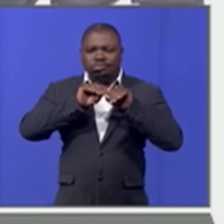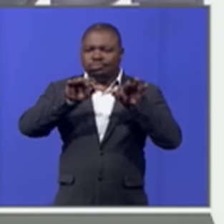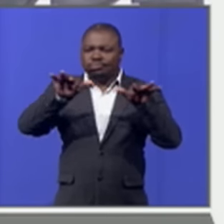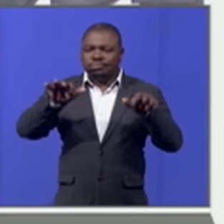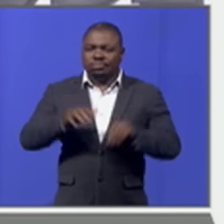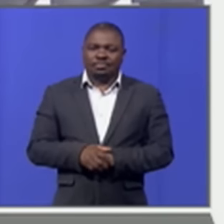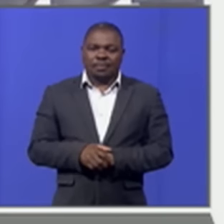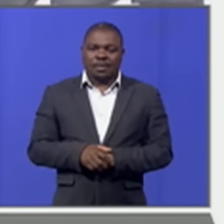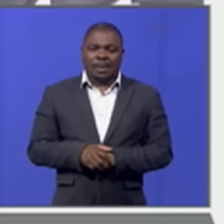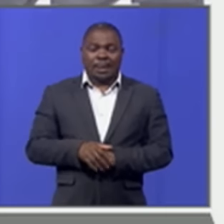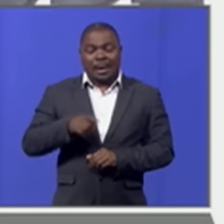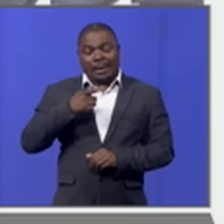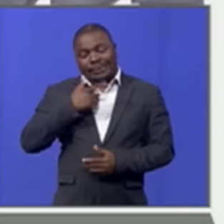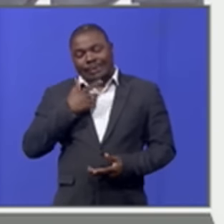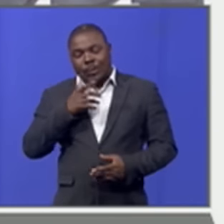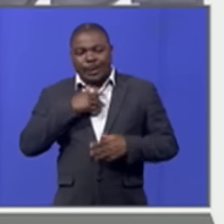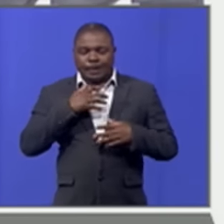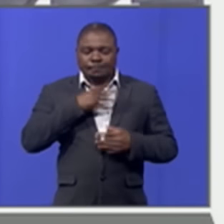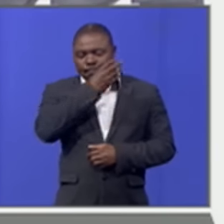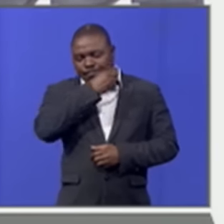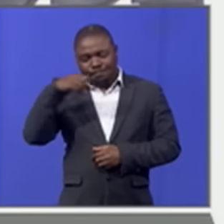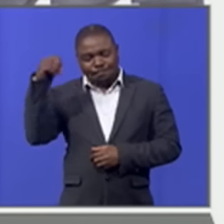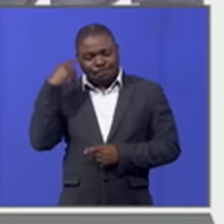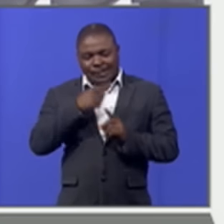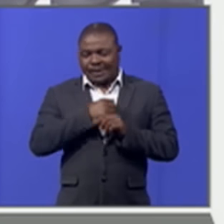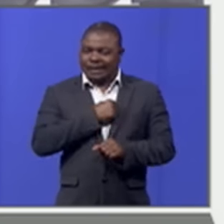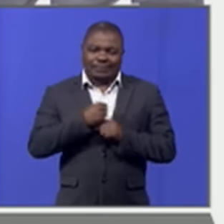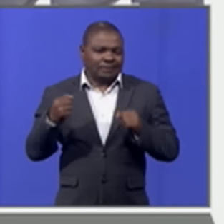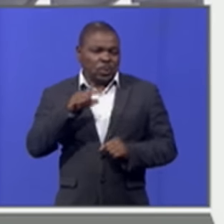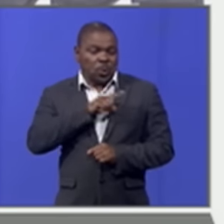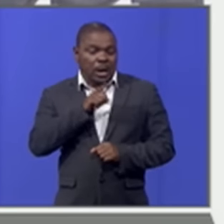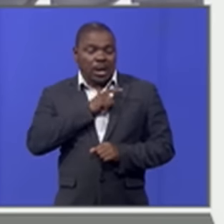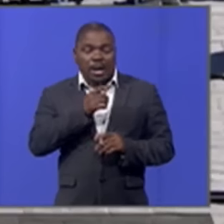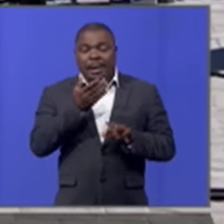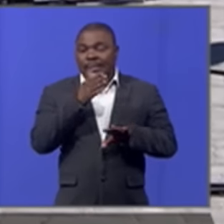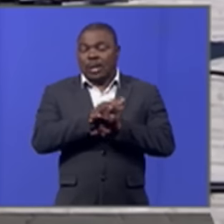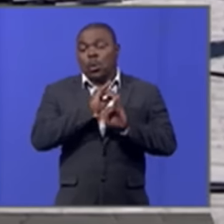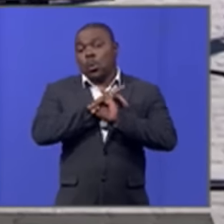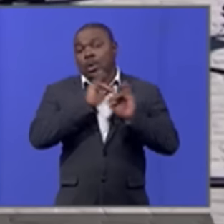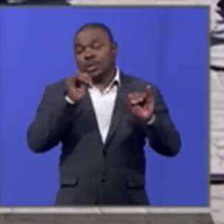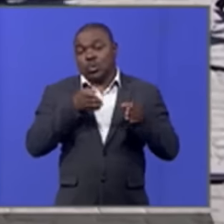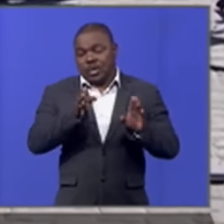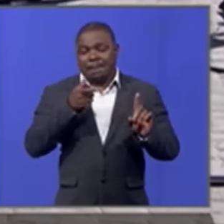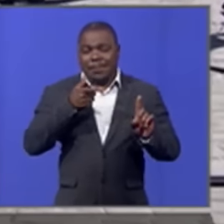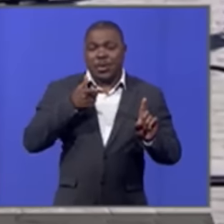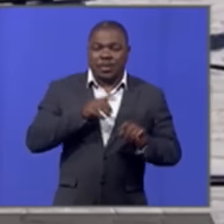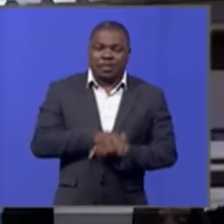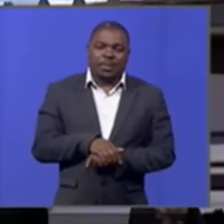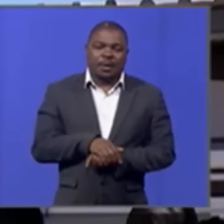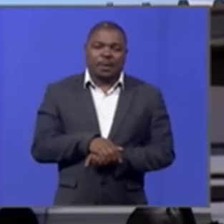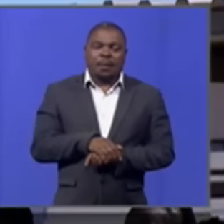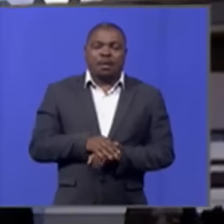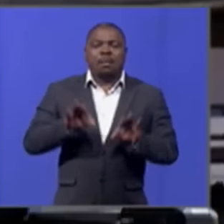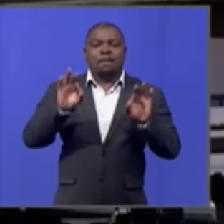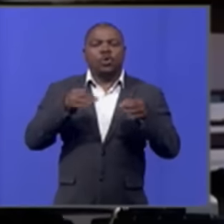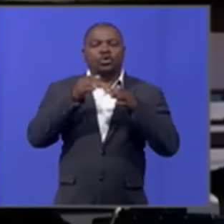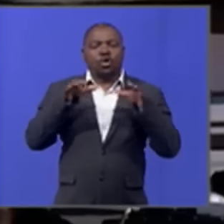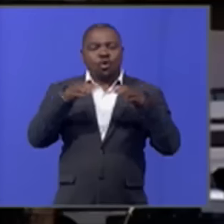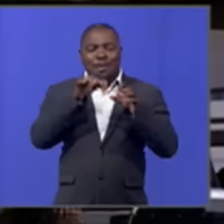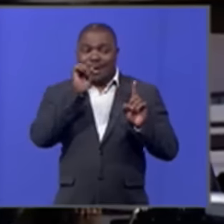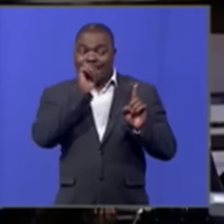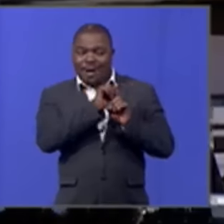difficult for us to find closure, right? We lost him in a very violent way. Bente ya ga Lucky Dube e tswelela go